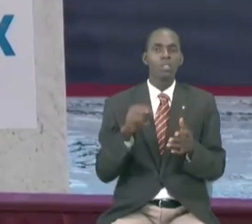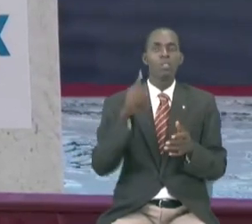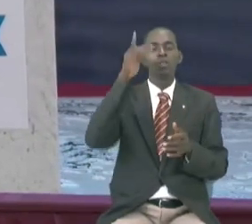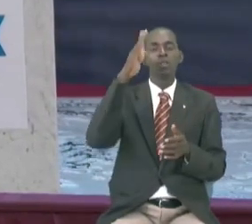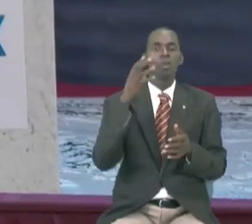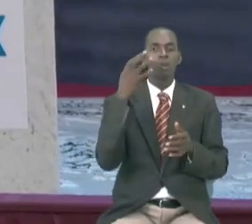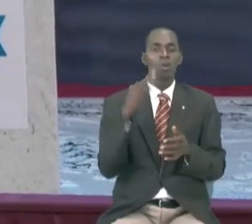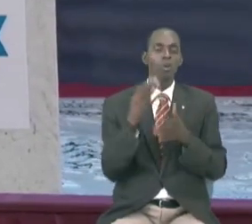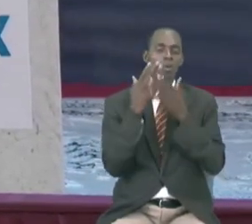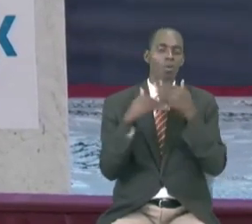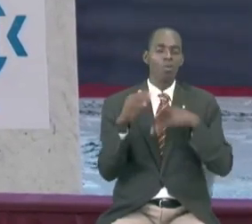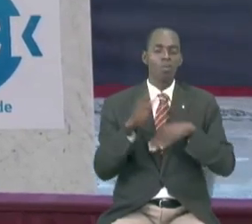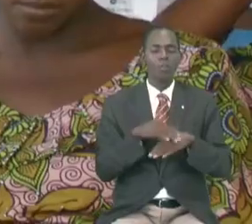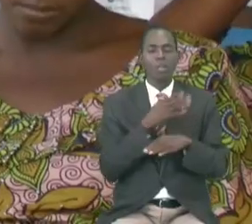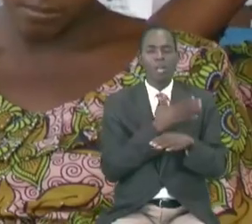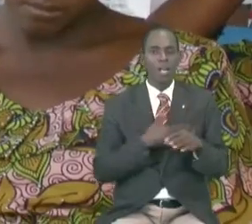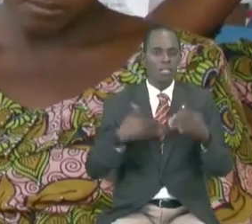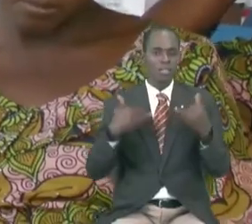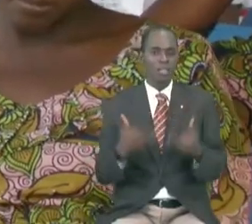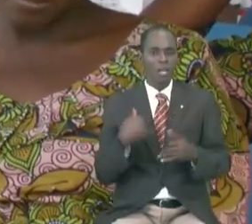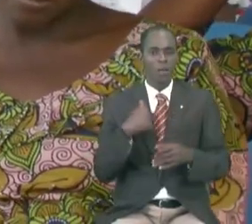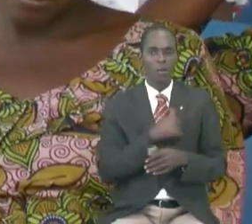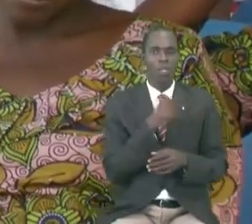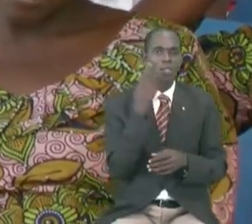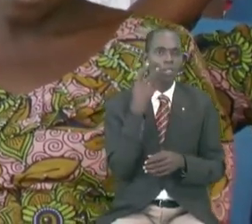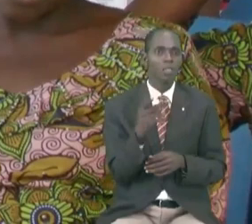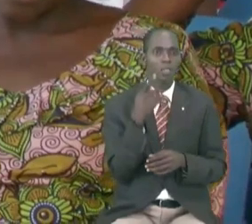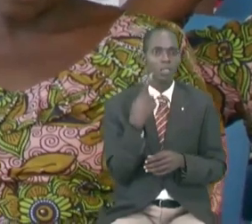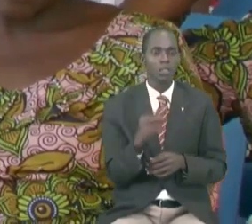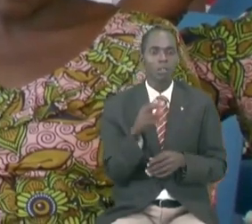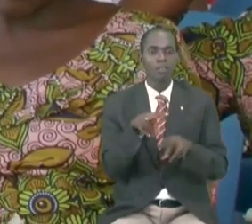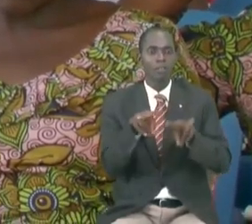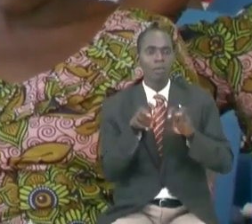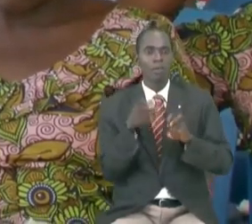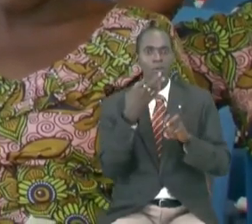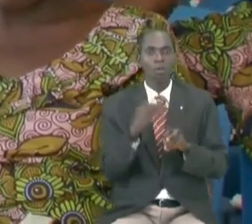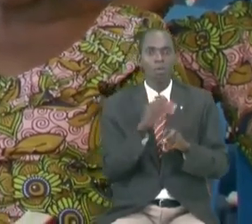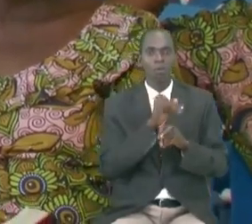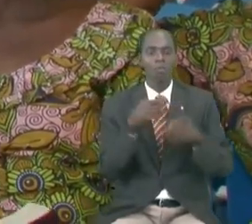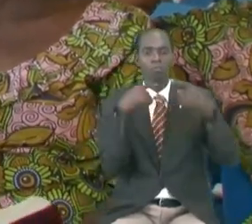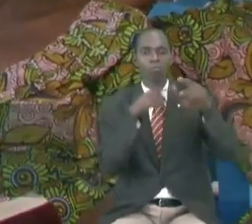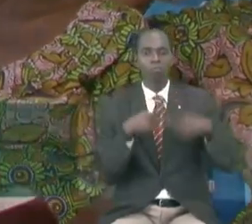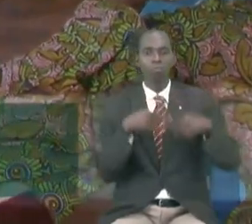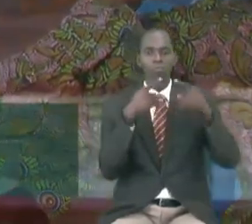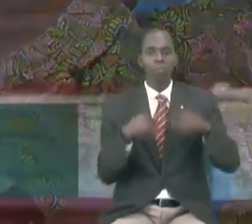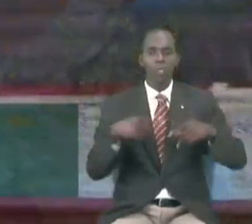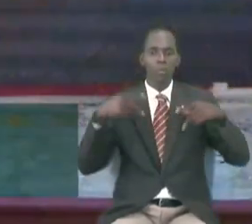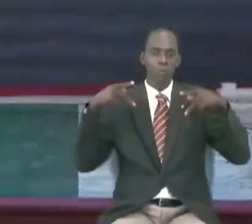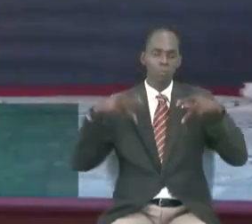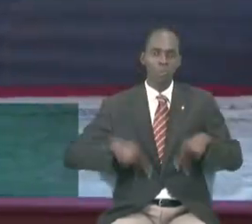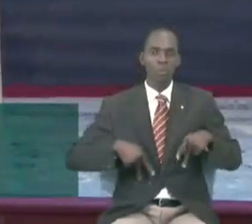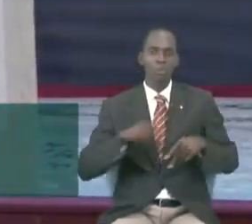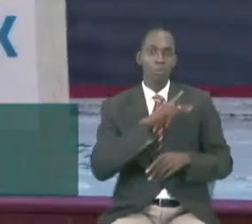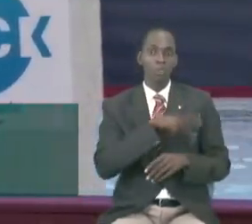we're looking at. Number one, the anger of an unsanctified patriot. The